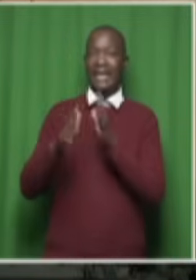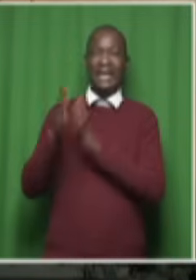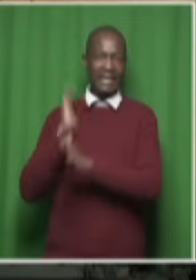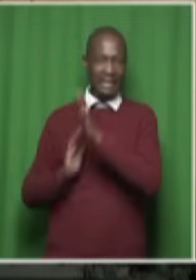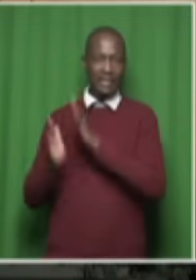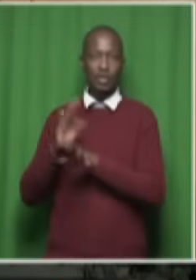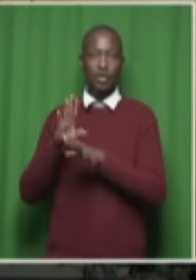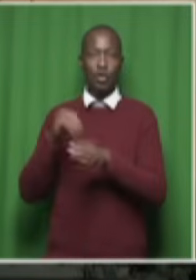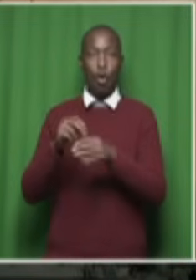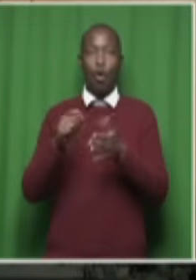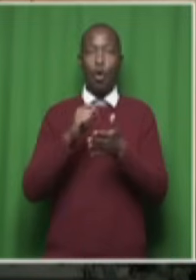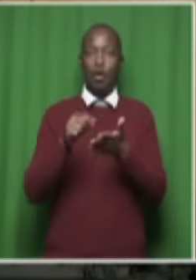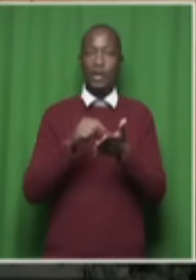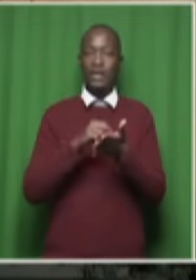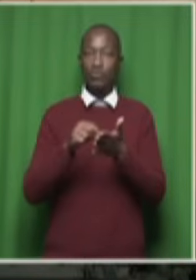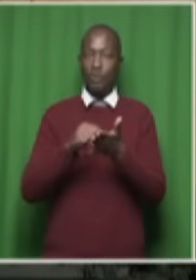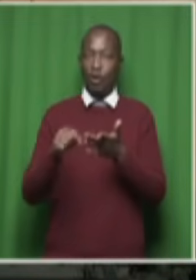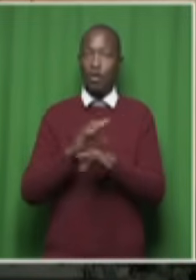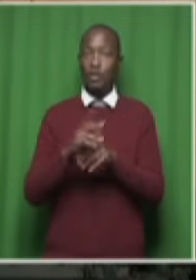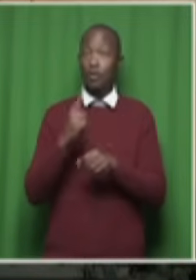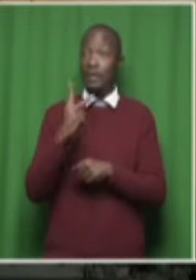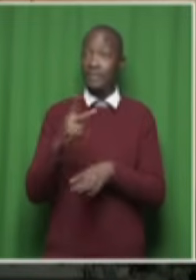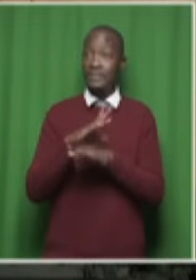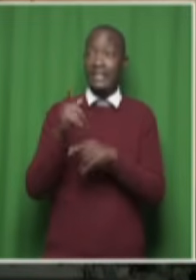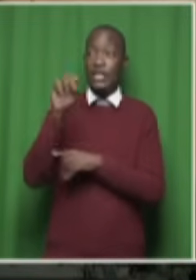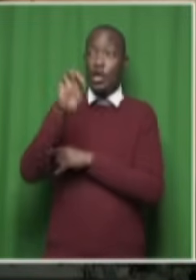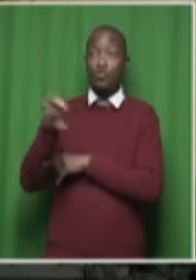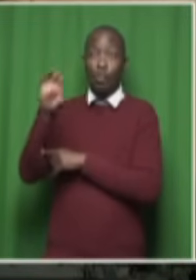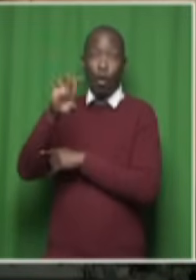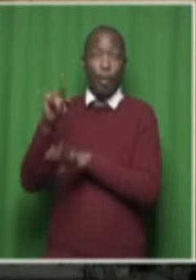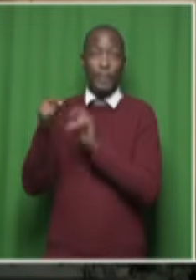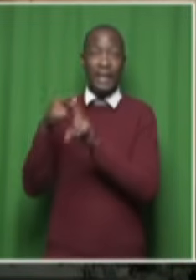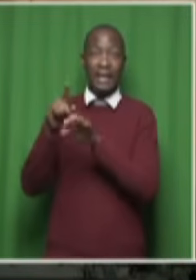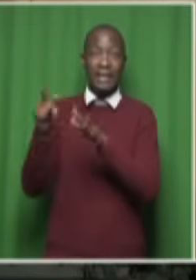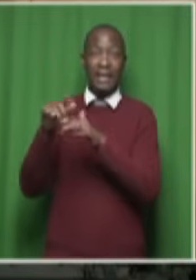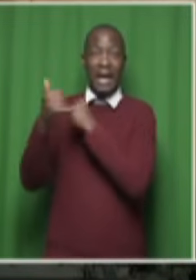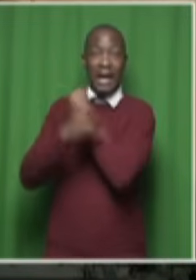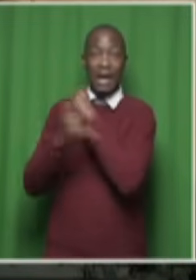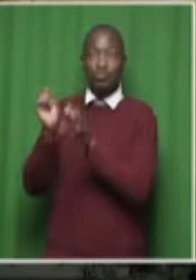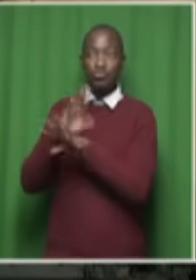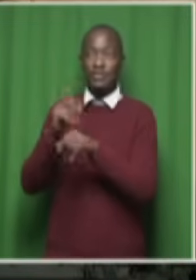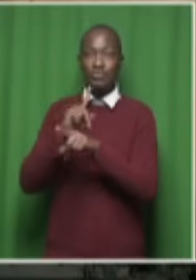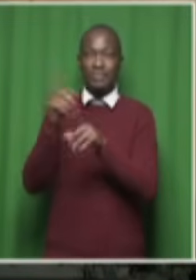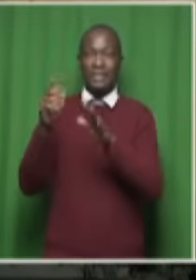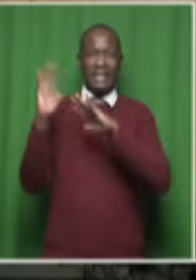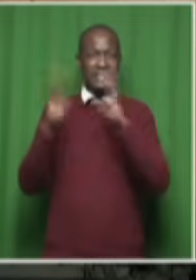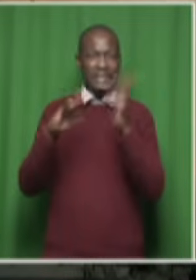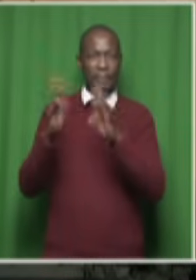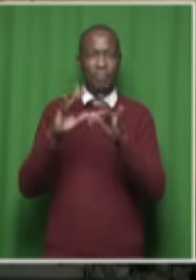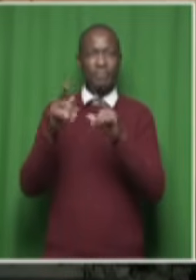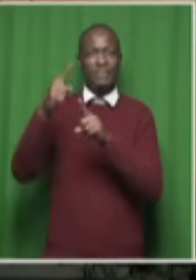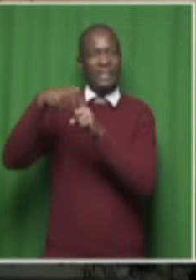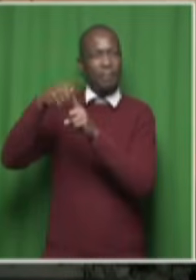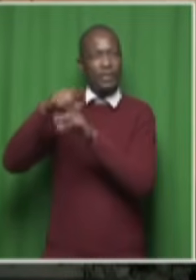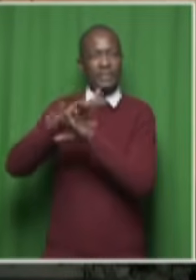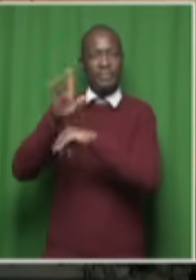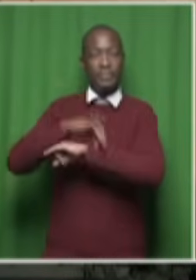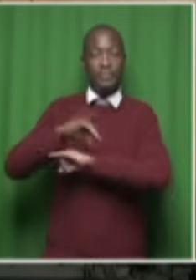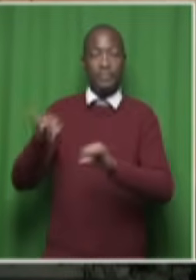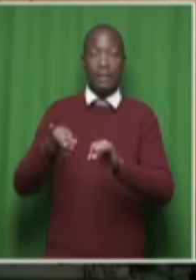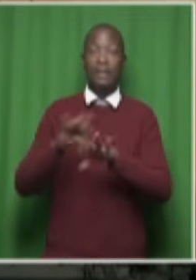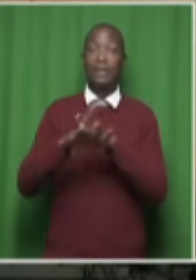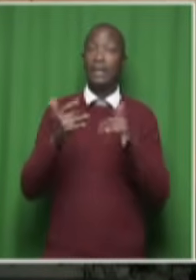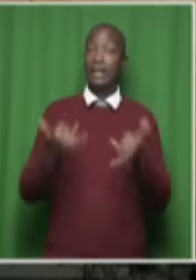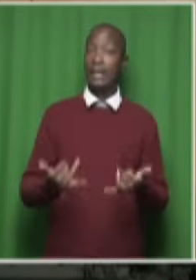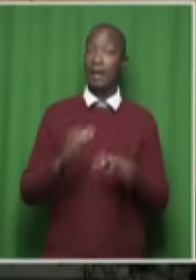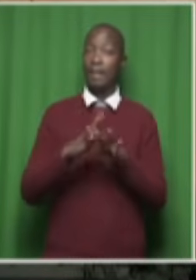on record. And we've seen many European countries going through crazy weather temperatures and still experiencing record highs now when